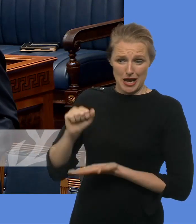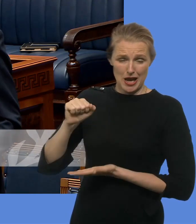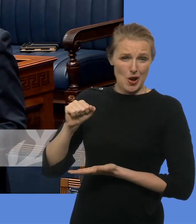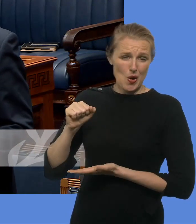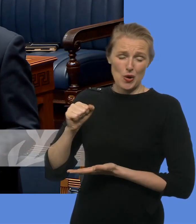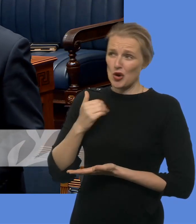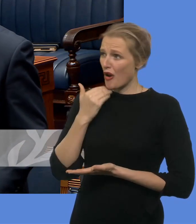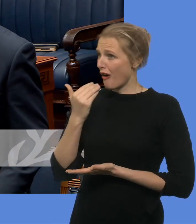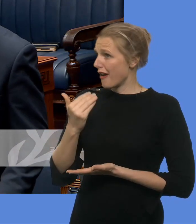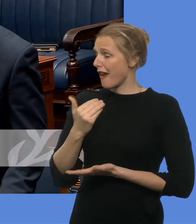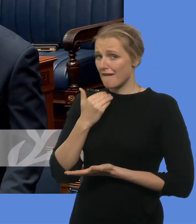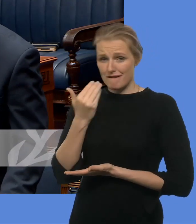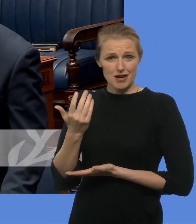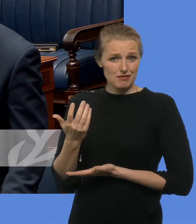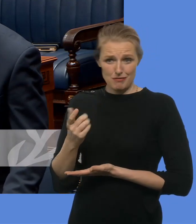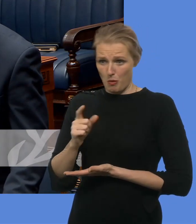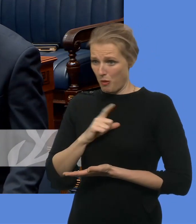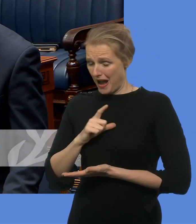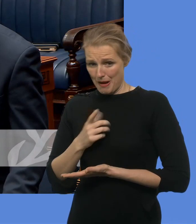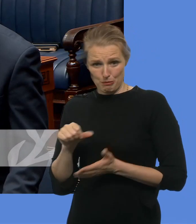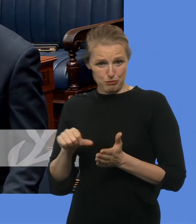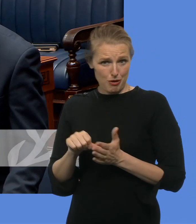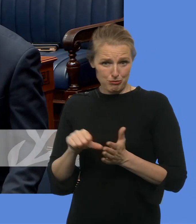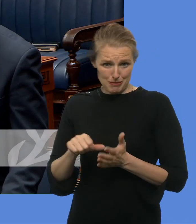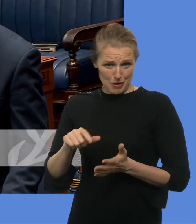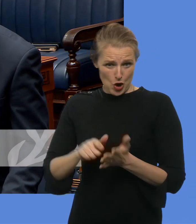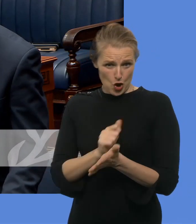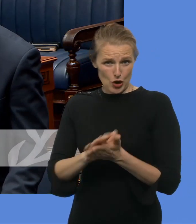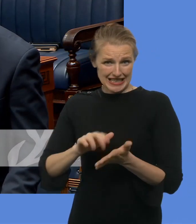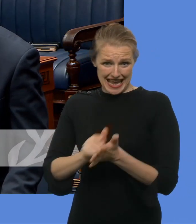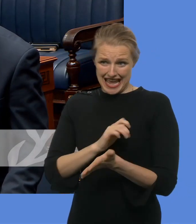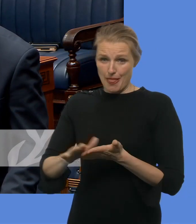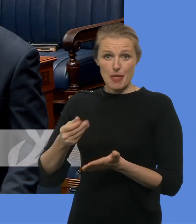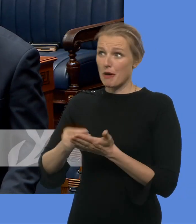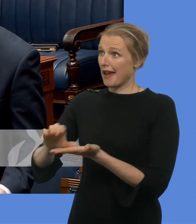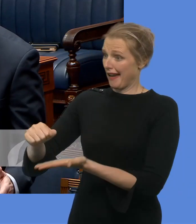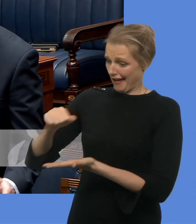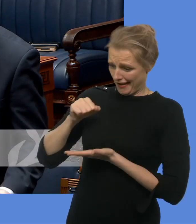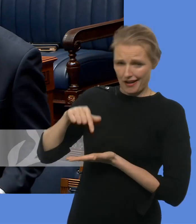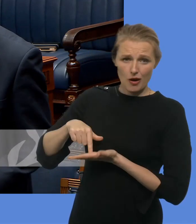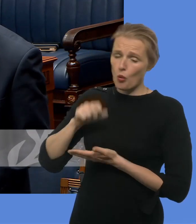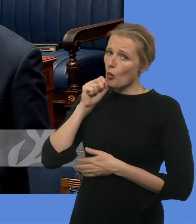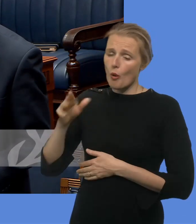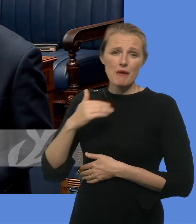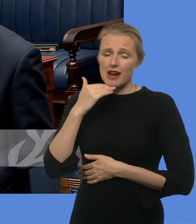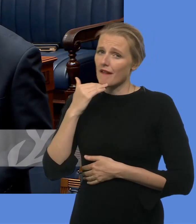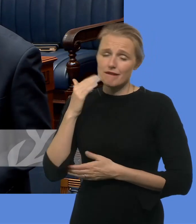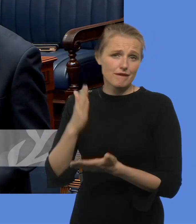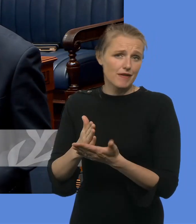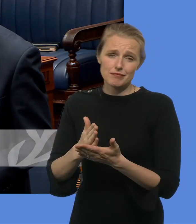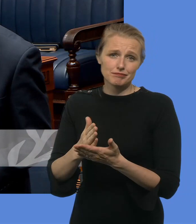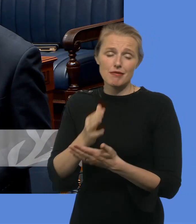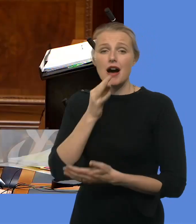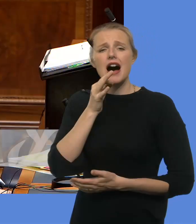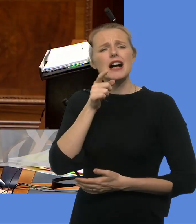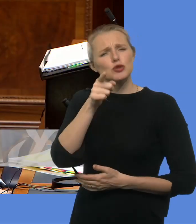short in relation to the scale of the problems at Lough Neagh, can I ask the Minister if, referring back to